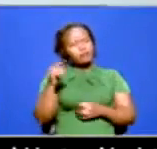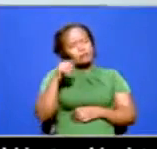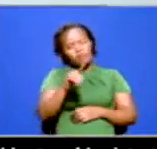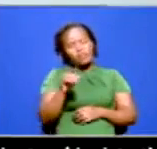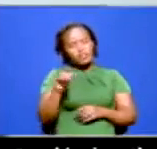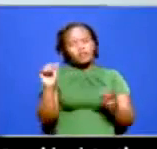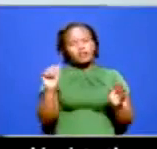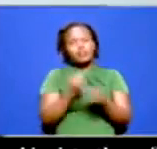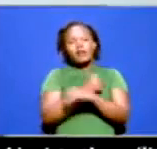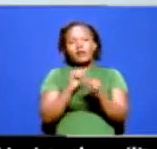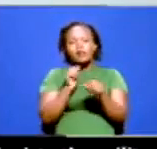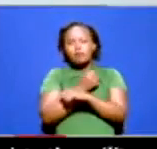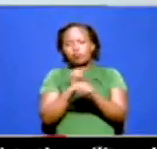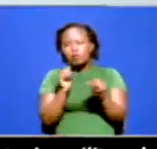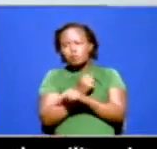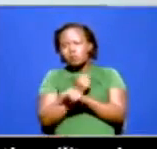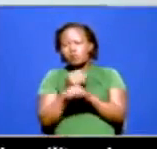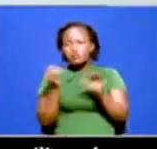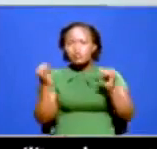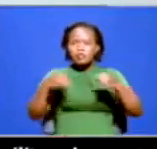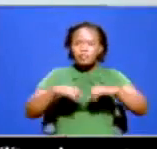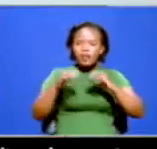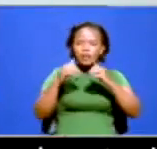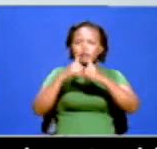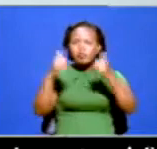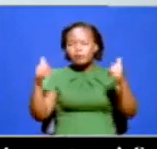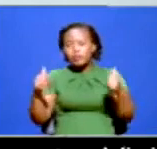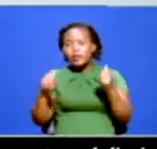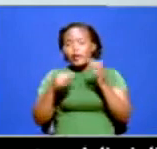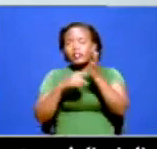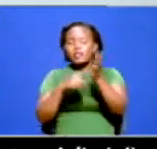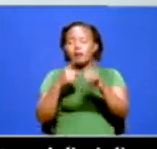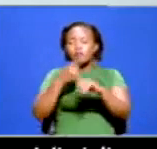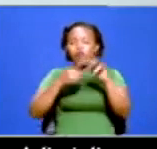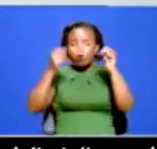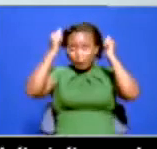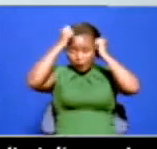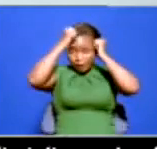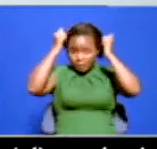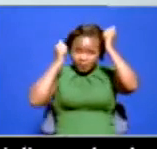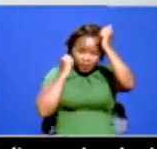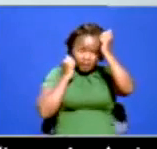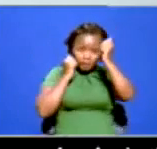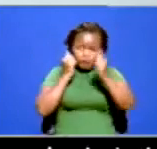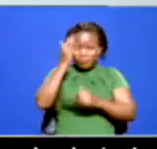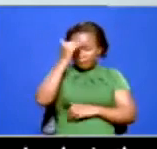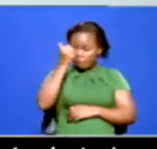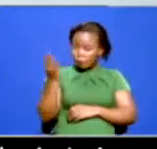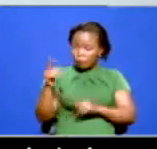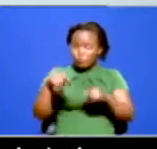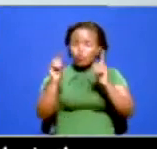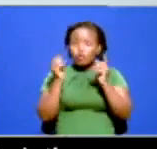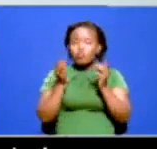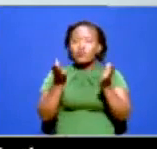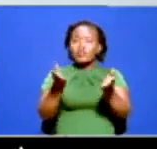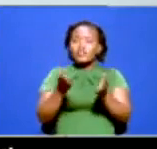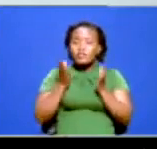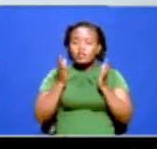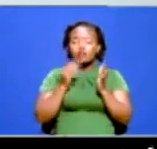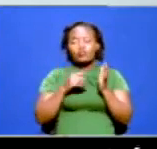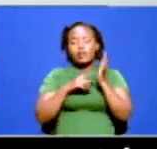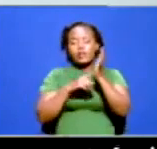to quantify, especially from a military point of view, because then you need criteria. You need to say, for